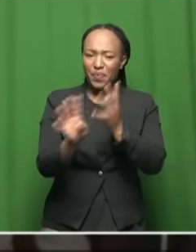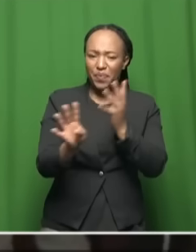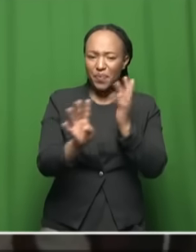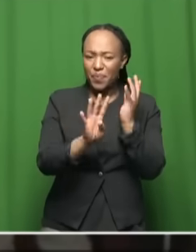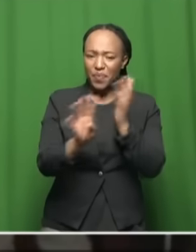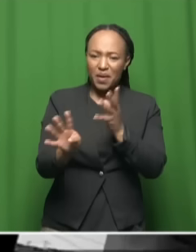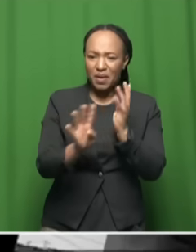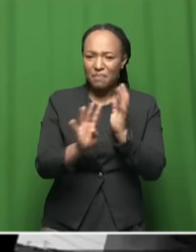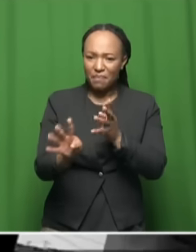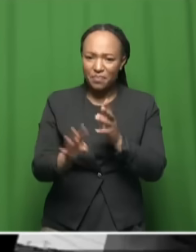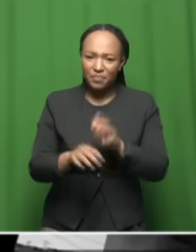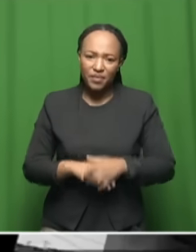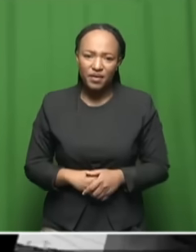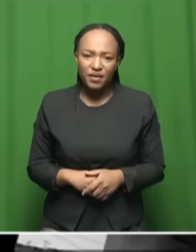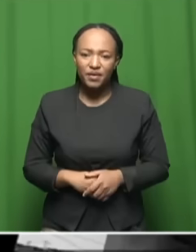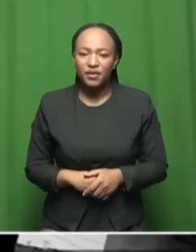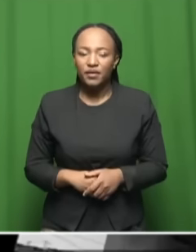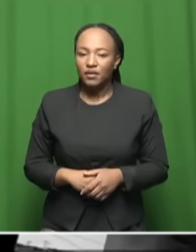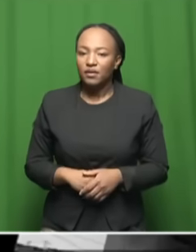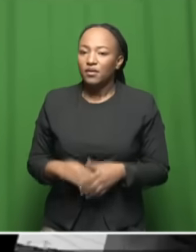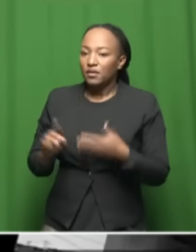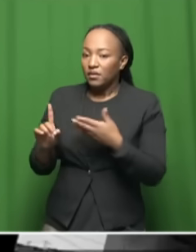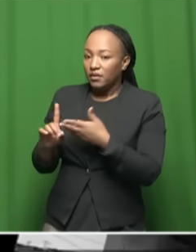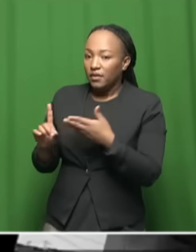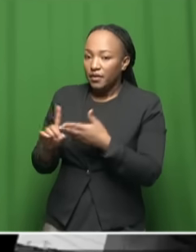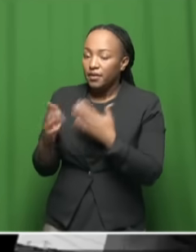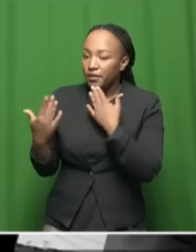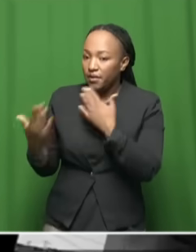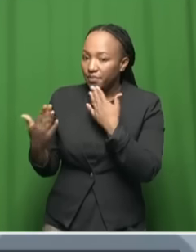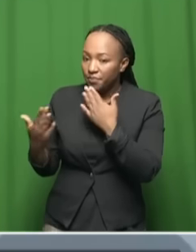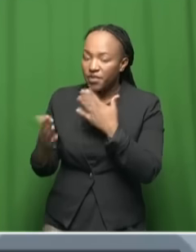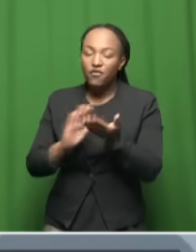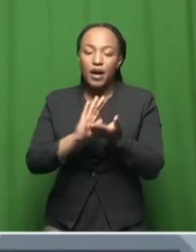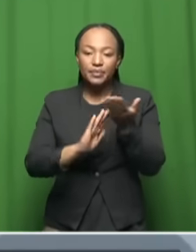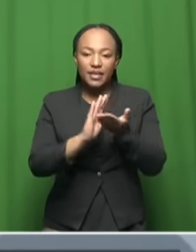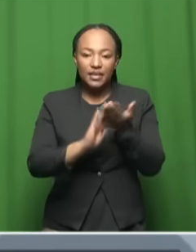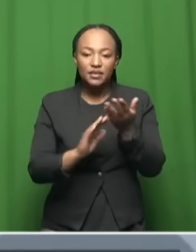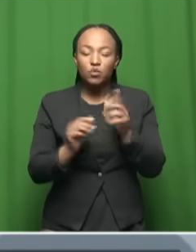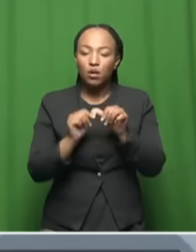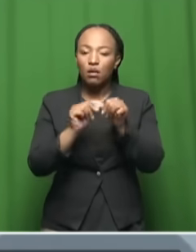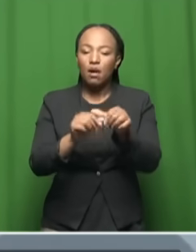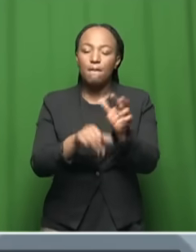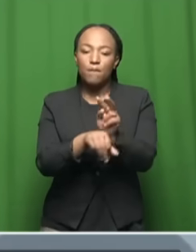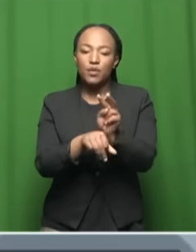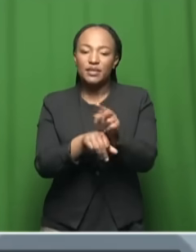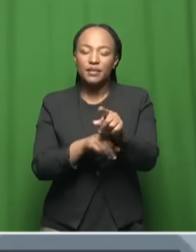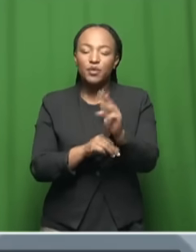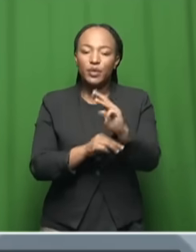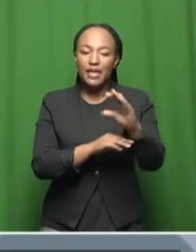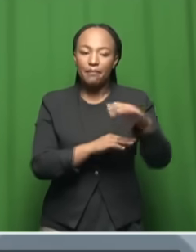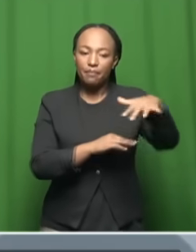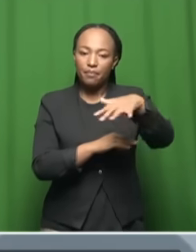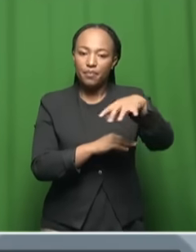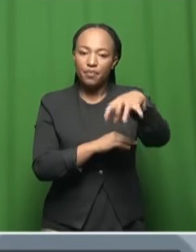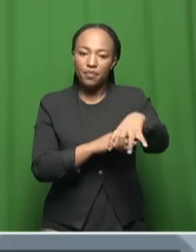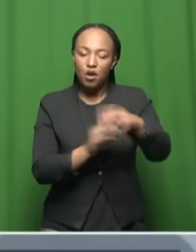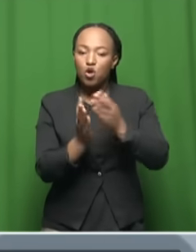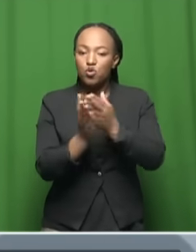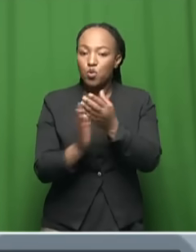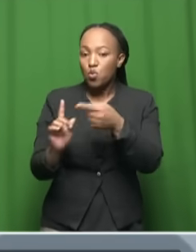their ballots. All right, Mariska, thank you so much for that update. They will continue to monitor the Western Cape through your eyes.